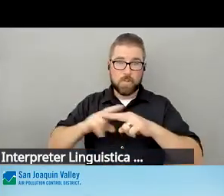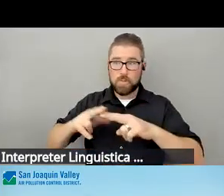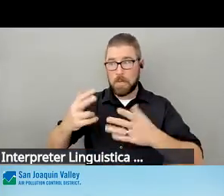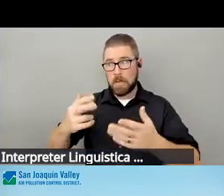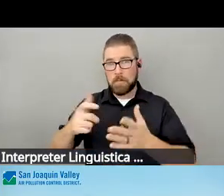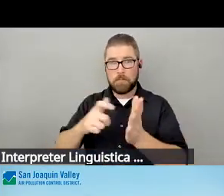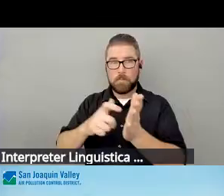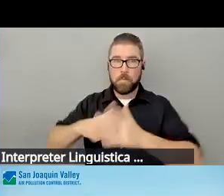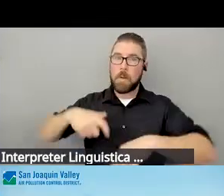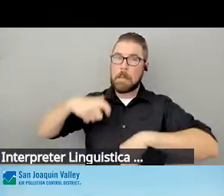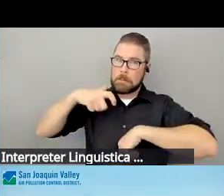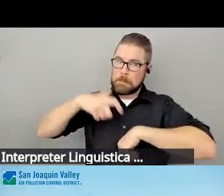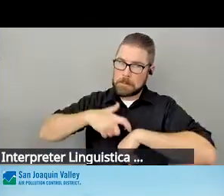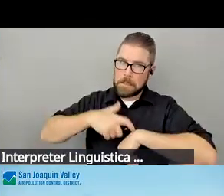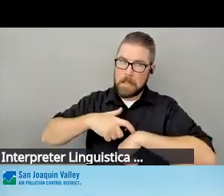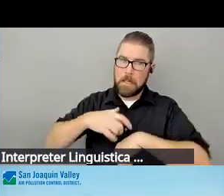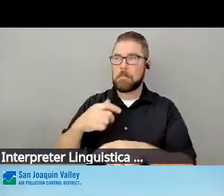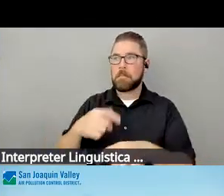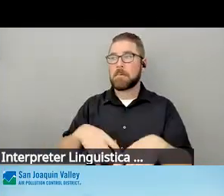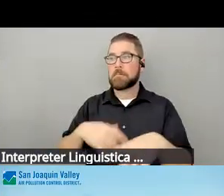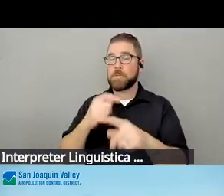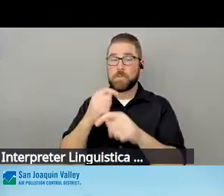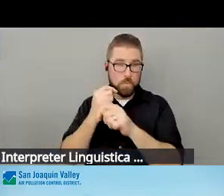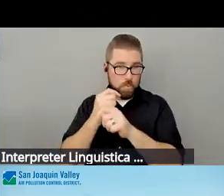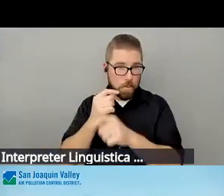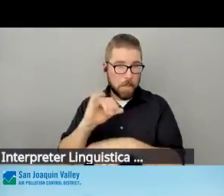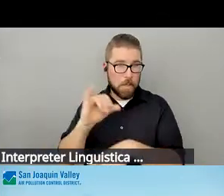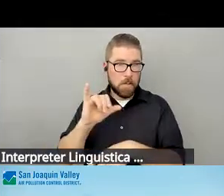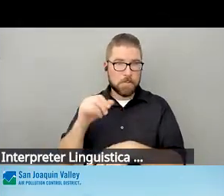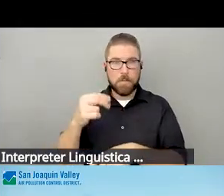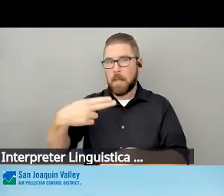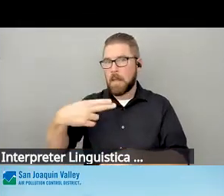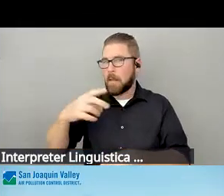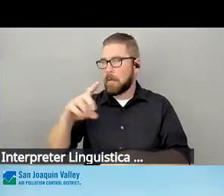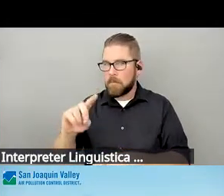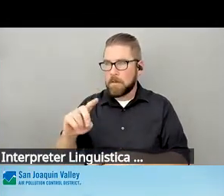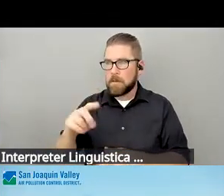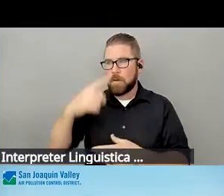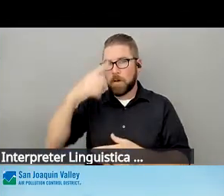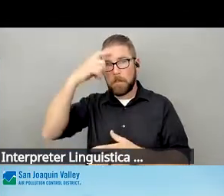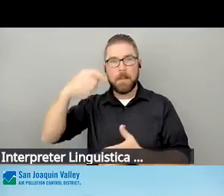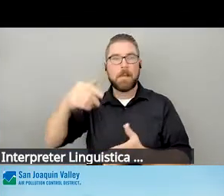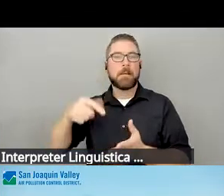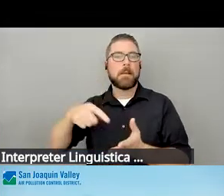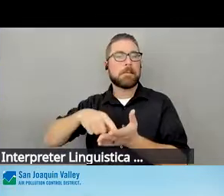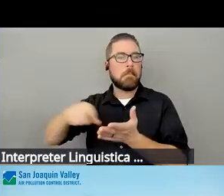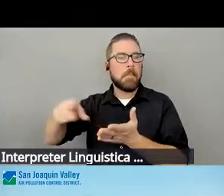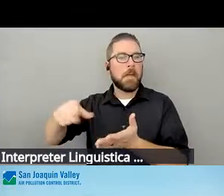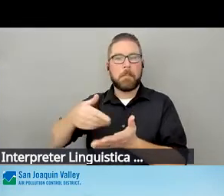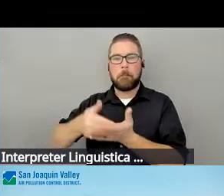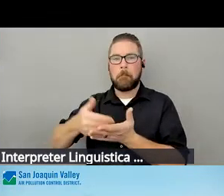of the more heavy duty measures, kind of based on their delivery, their purchase, the contracting for it.